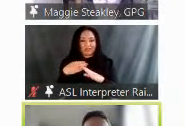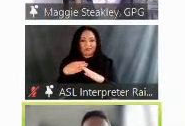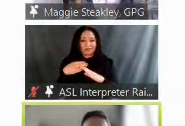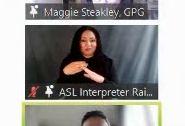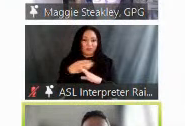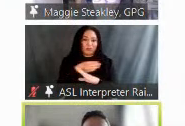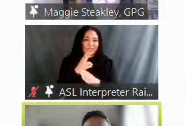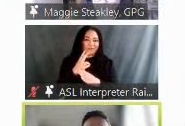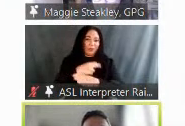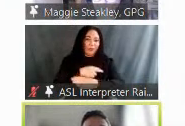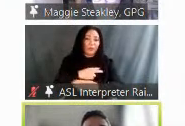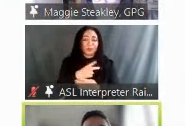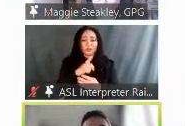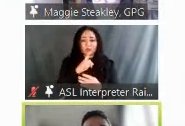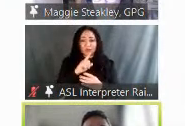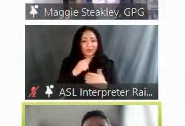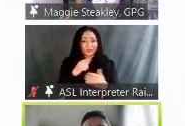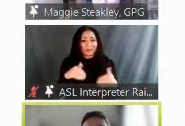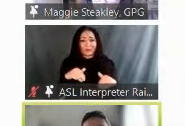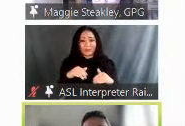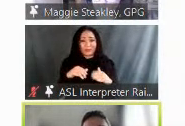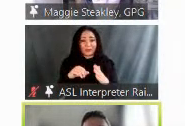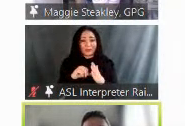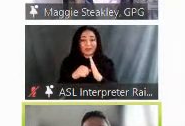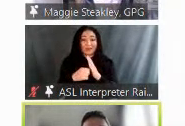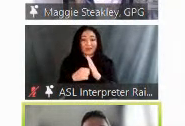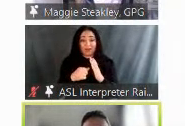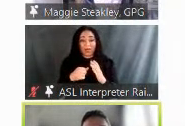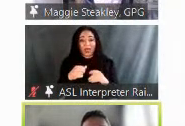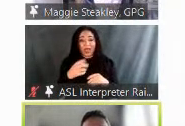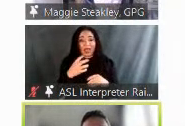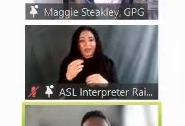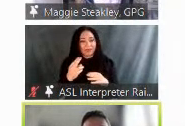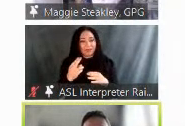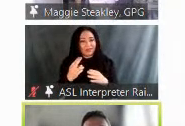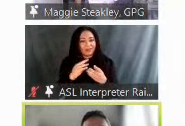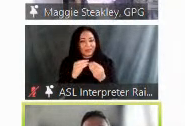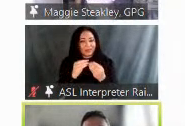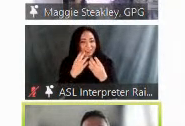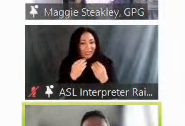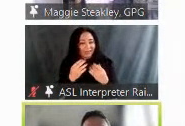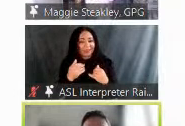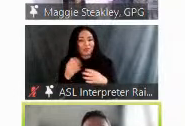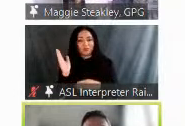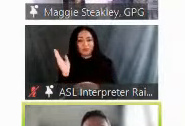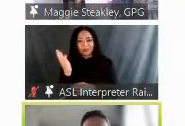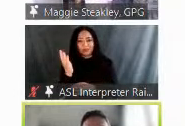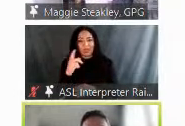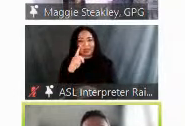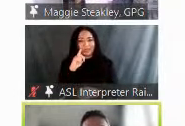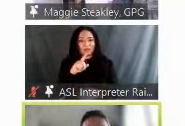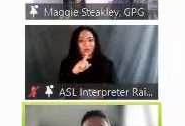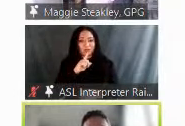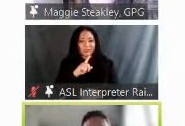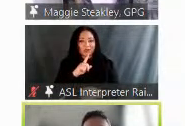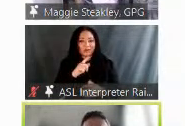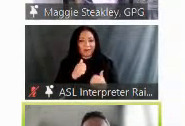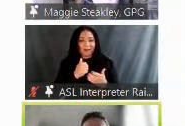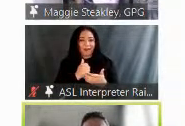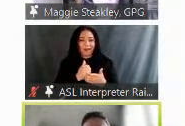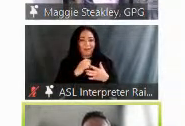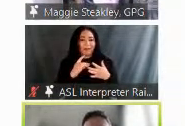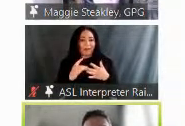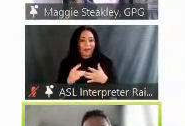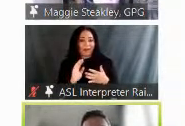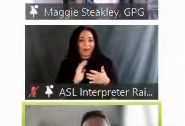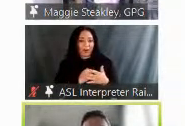was incredibly insightful, and these data that you presented, I really think will help guide our work